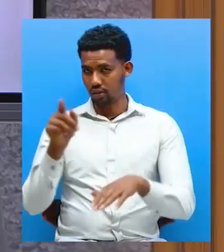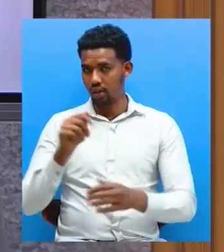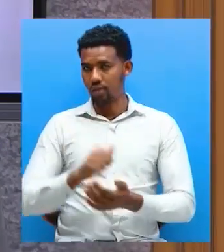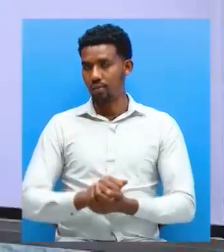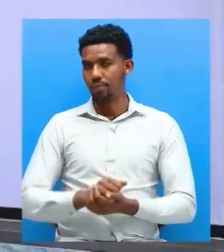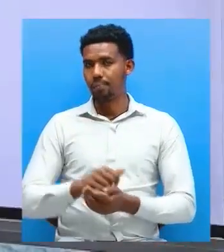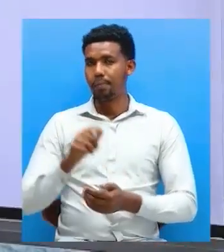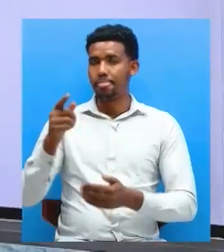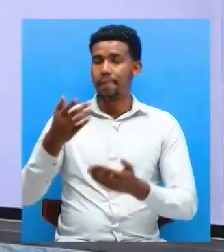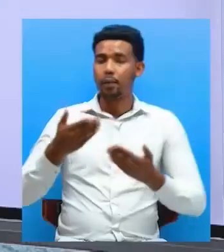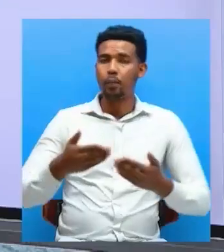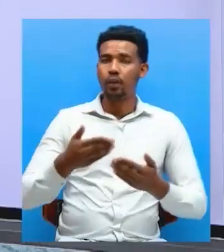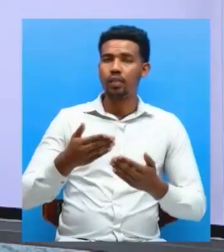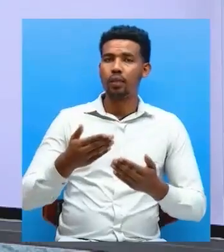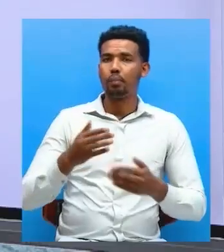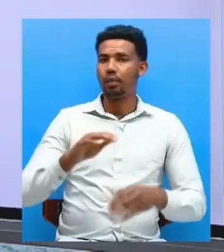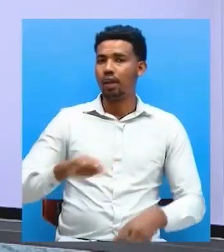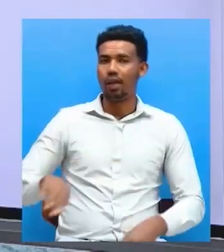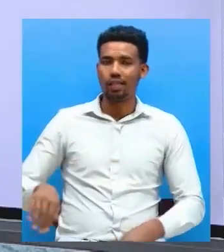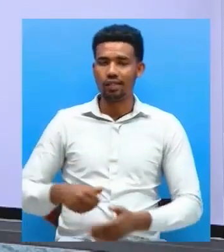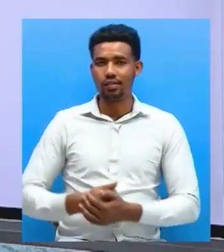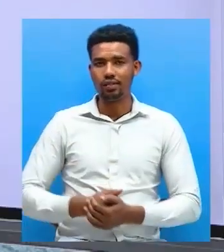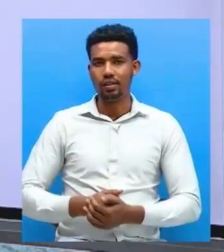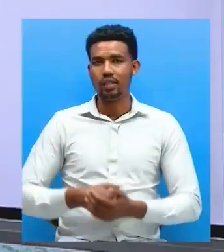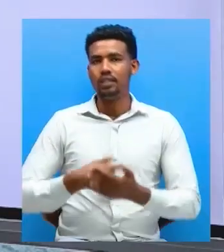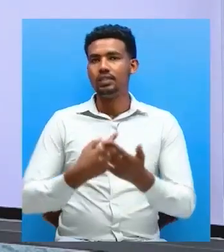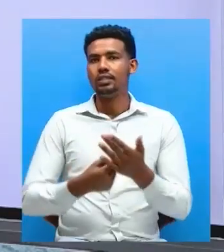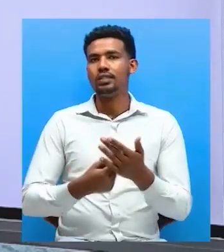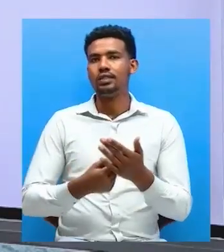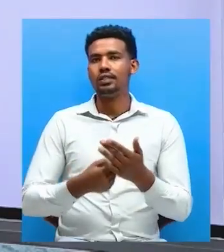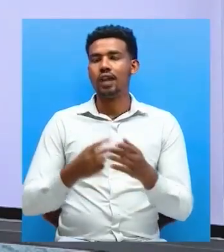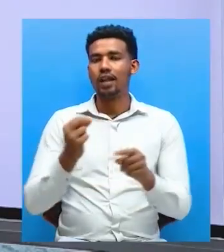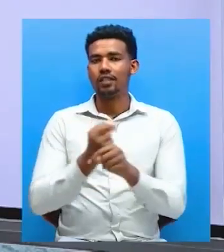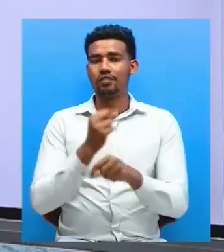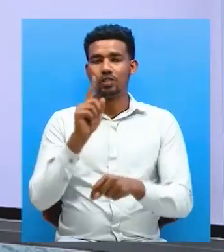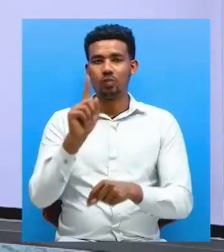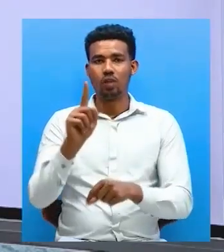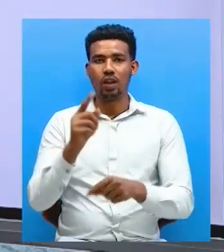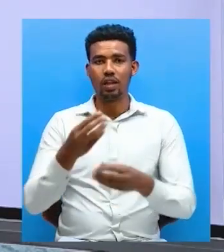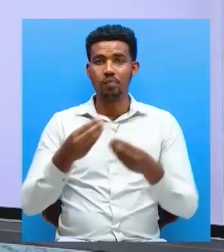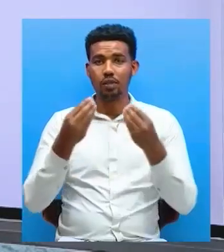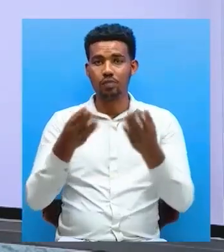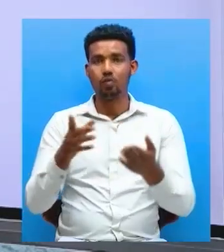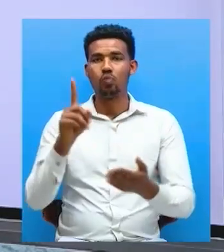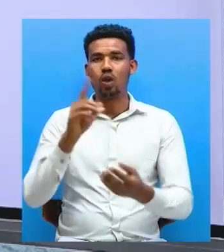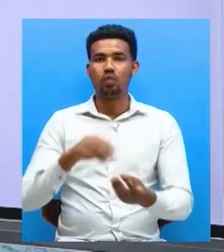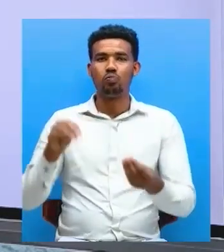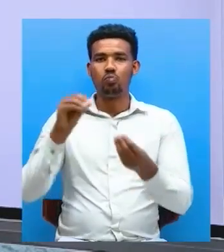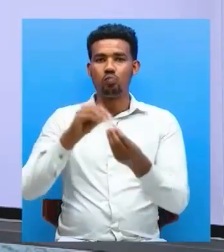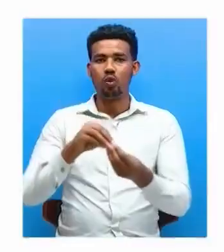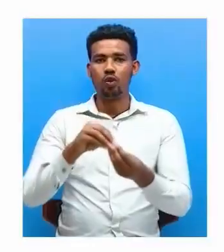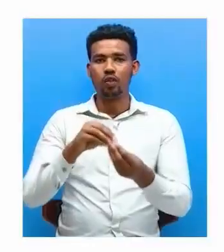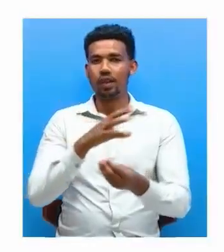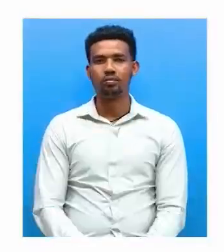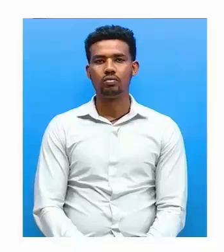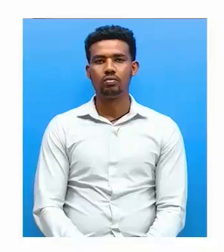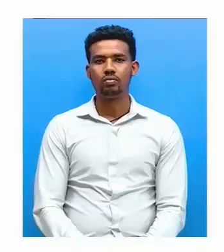he won't be late. This is activity 1. Let me give you one more and let us practice